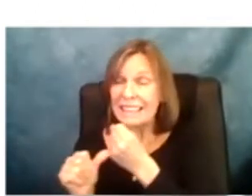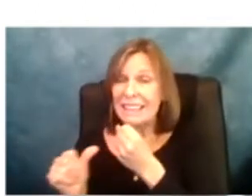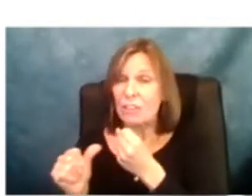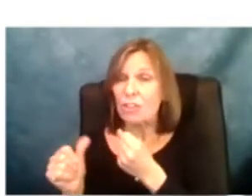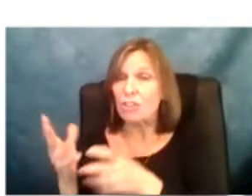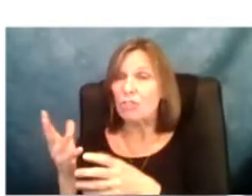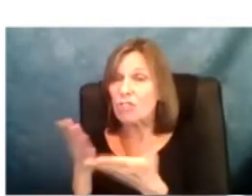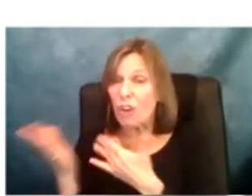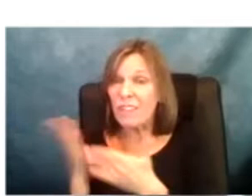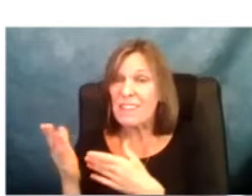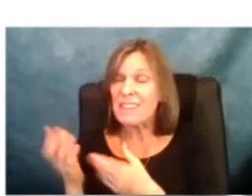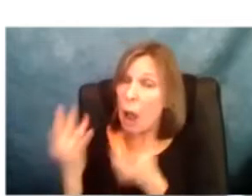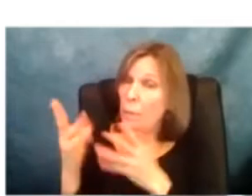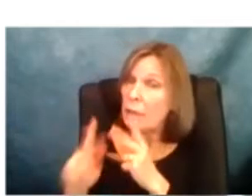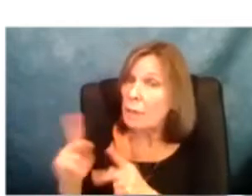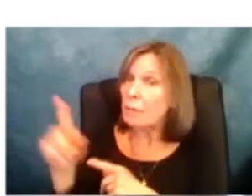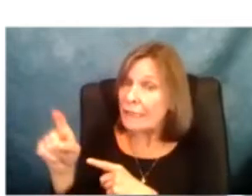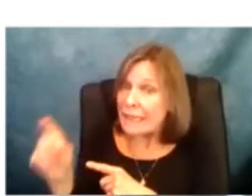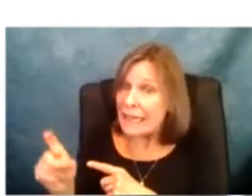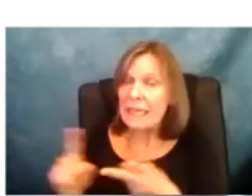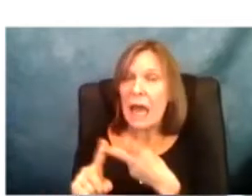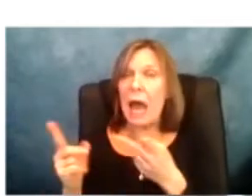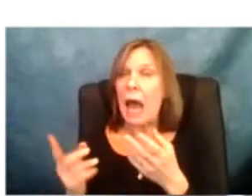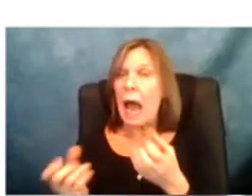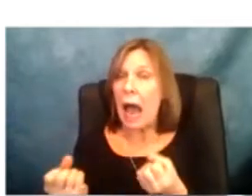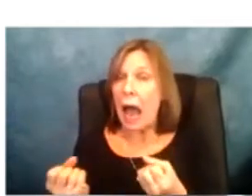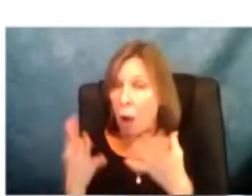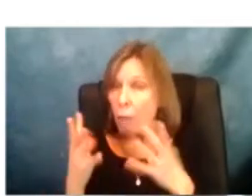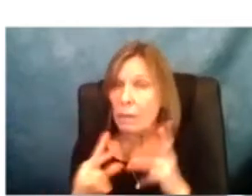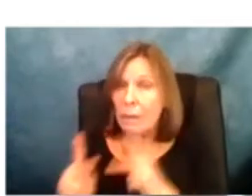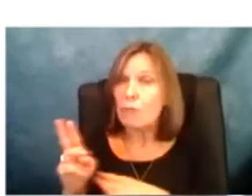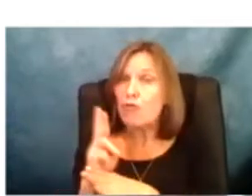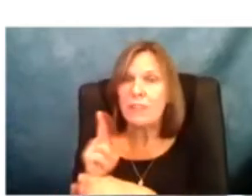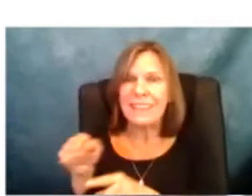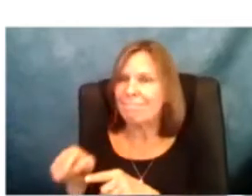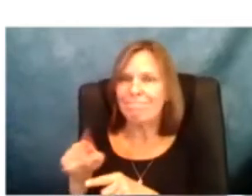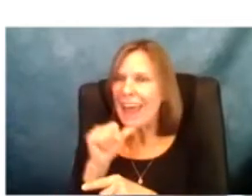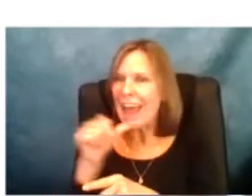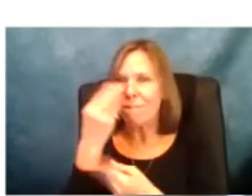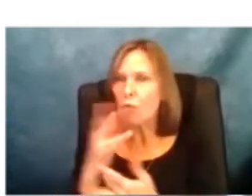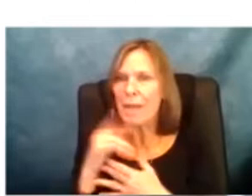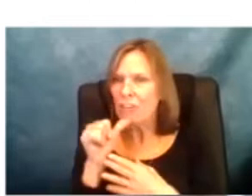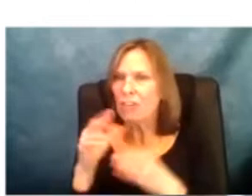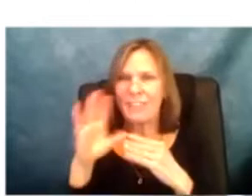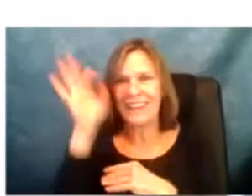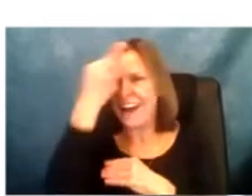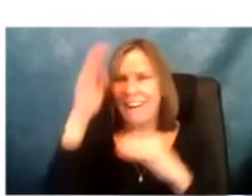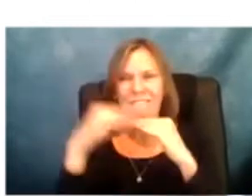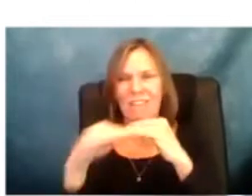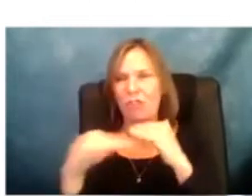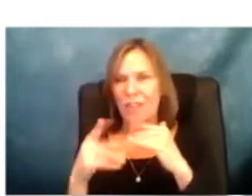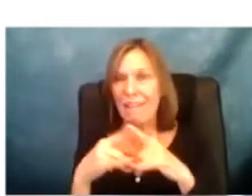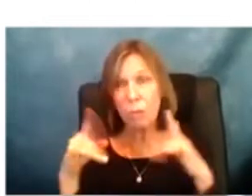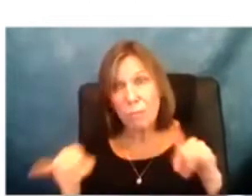receive, use. A lot of the stuff can get really hard because it's not available at the federal level. It exists across these different state systems,